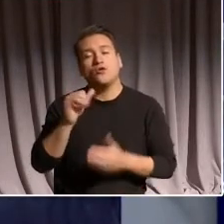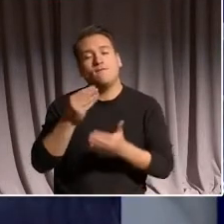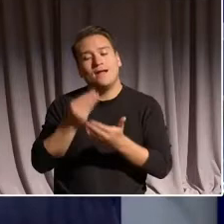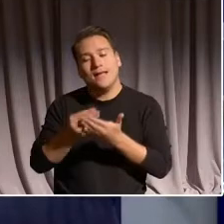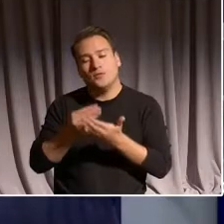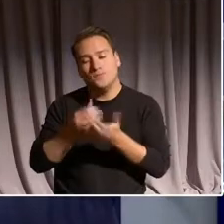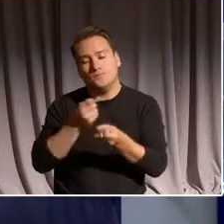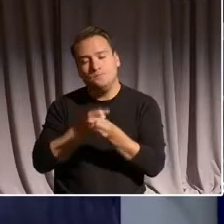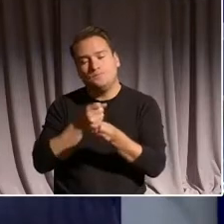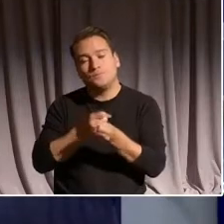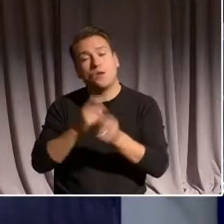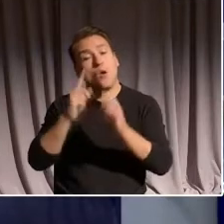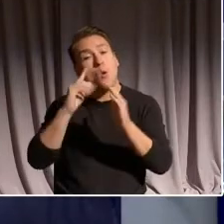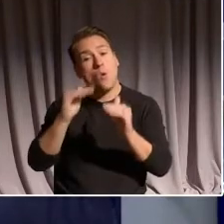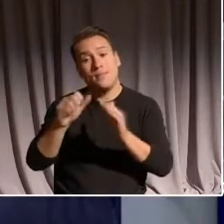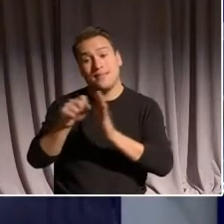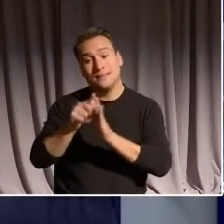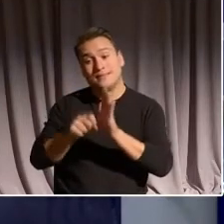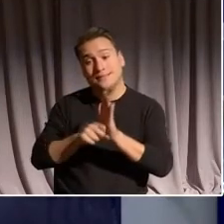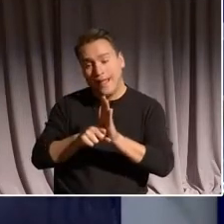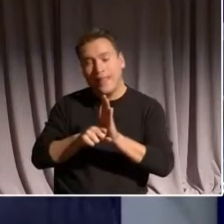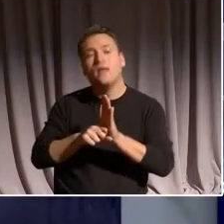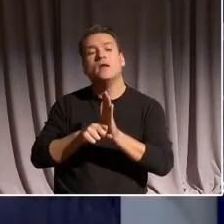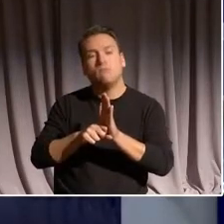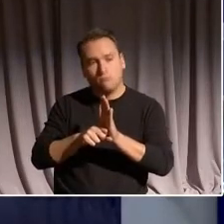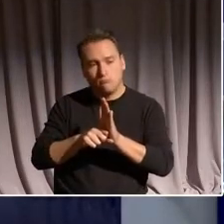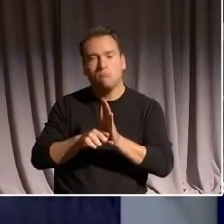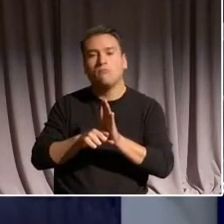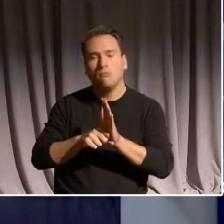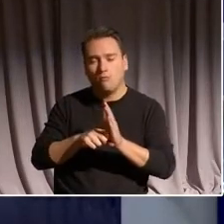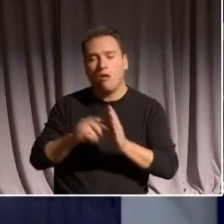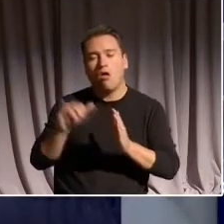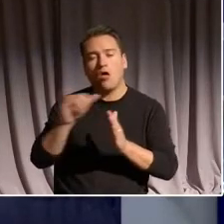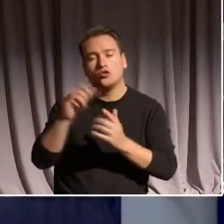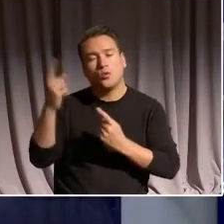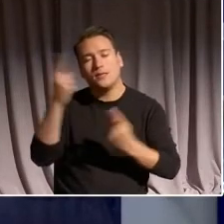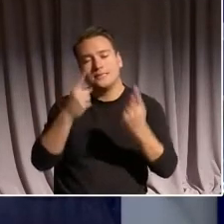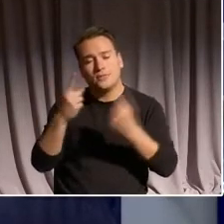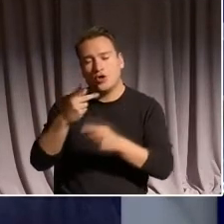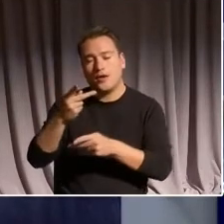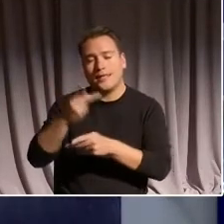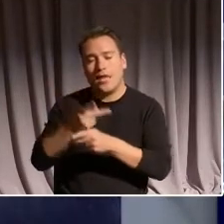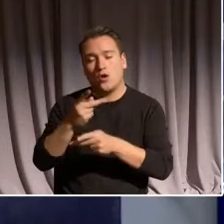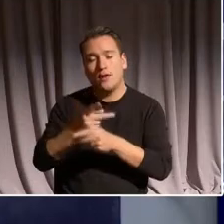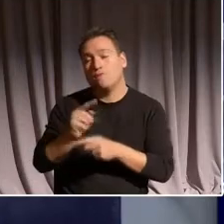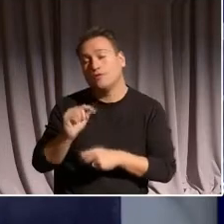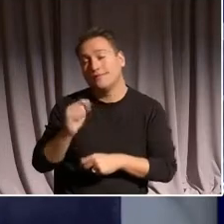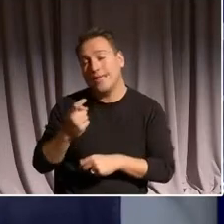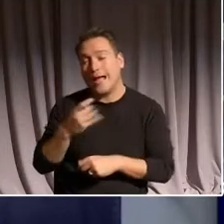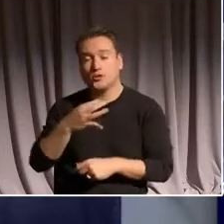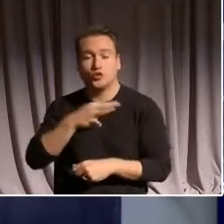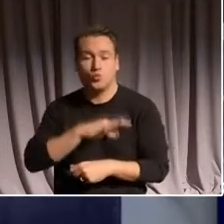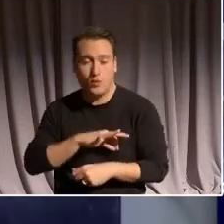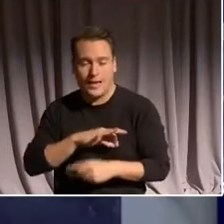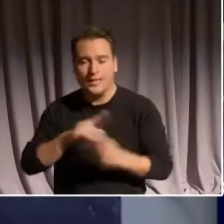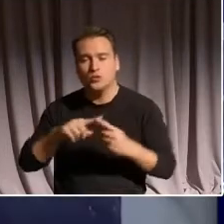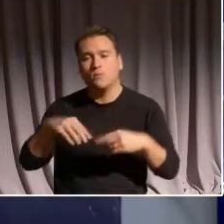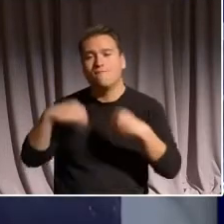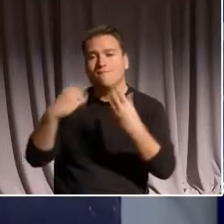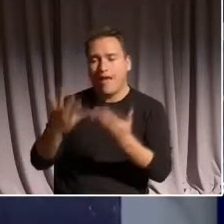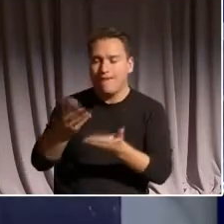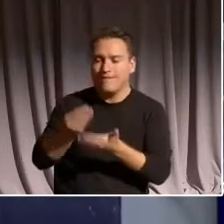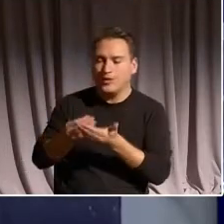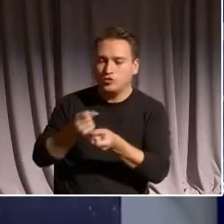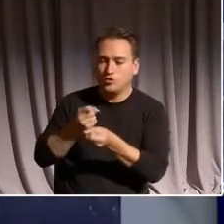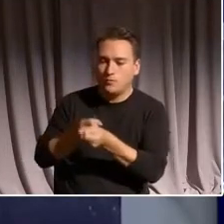the state will look at a caregiver tax credit again to provide important financial support